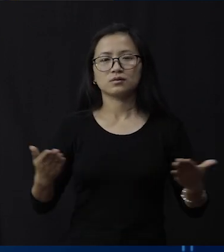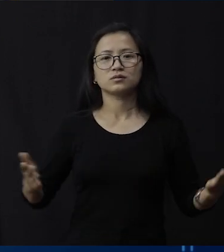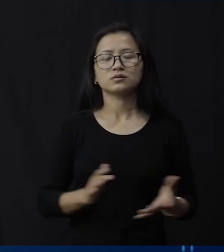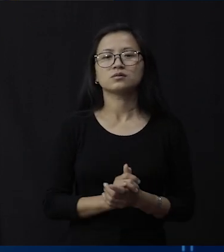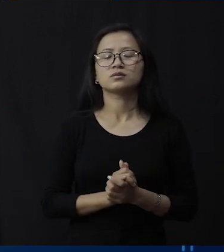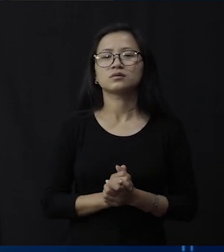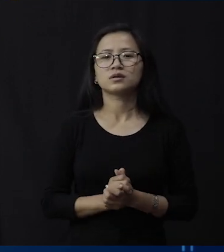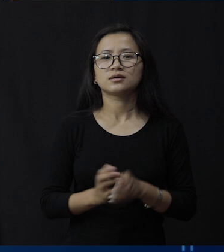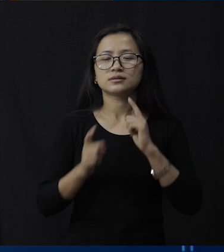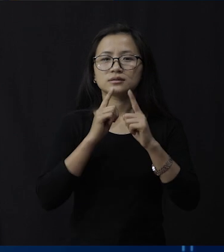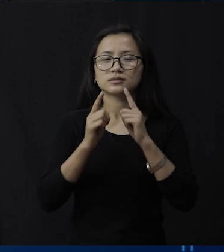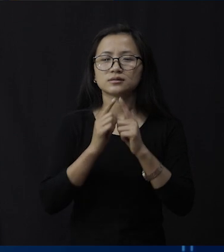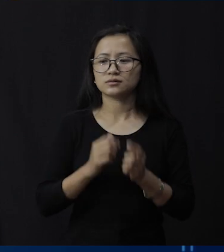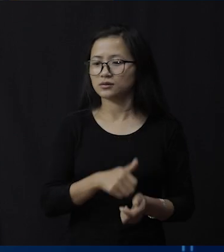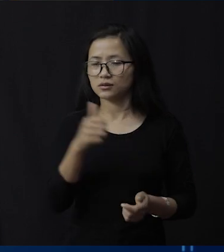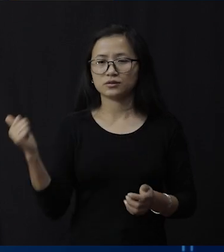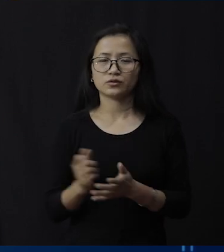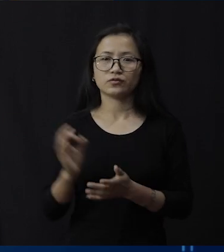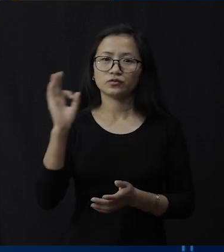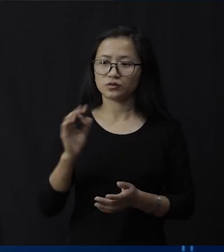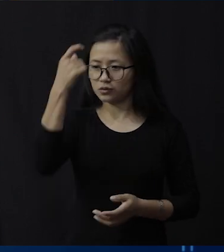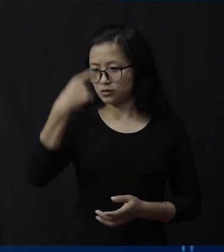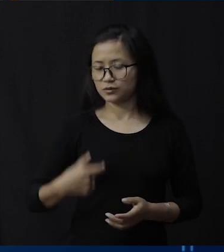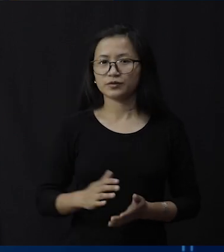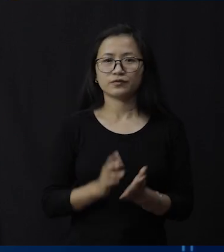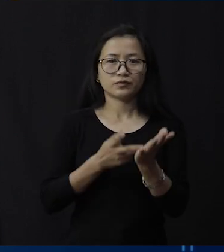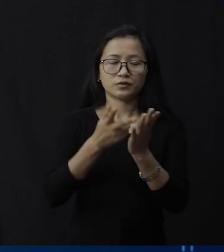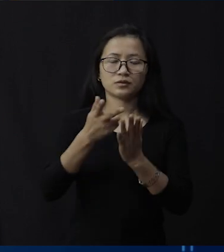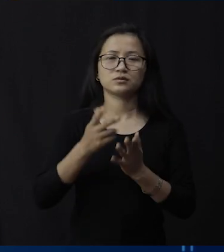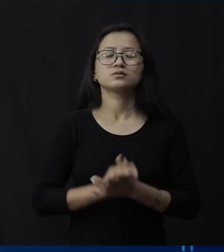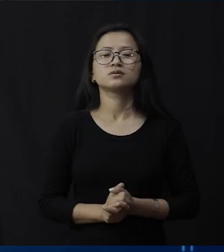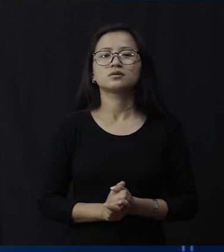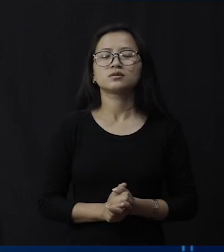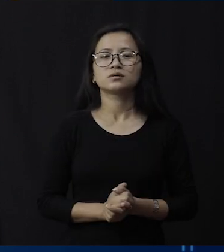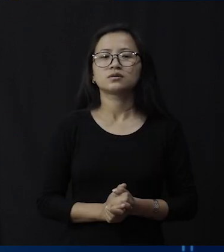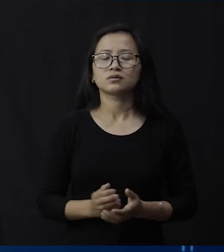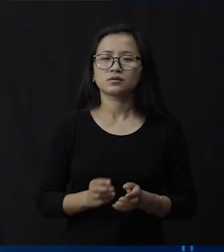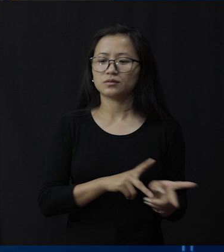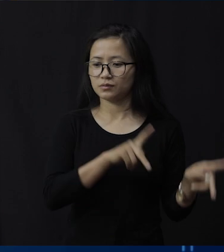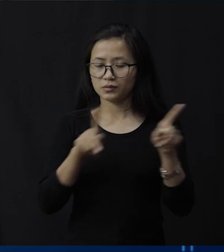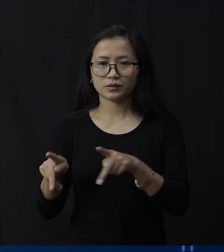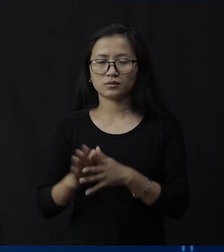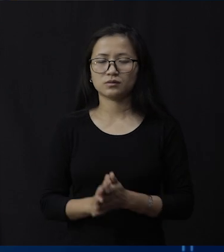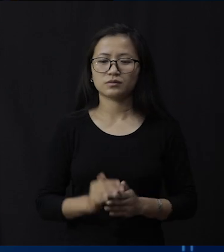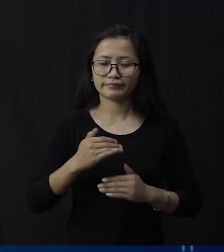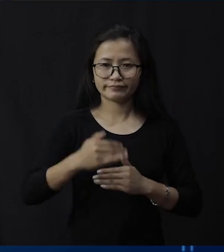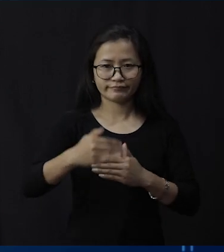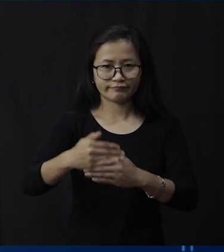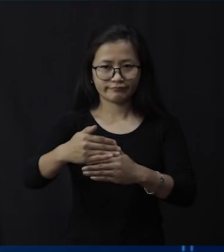they used to discuss with the other officials in the villages, and then they used to plan accordingly,